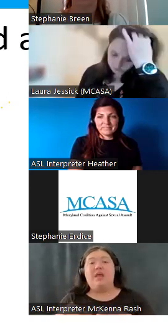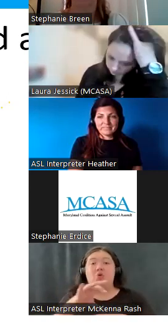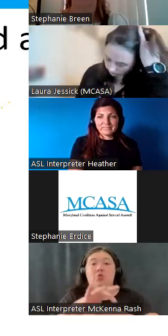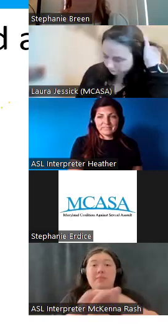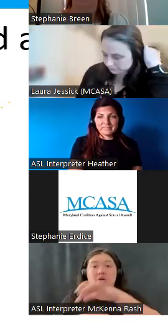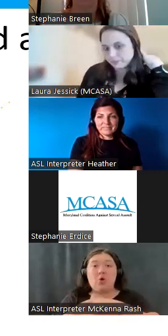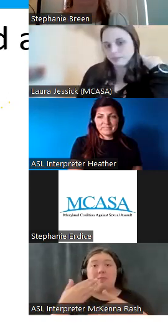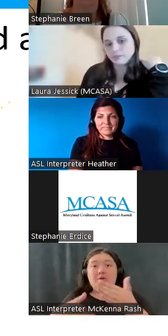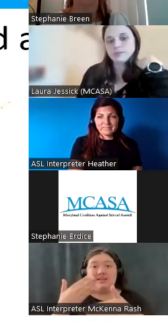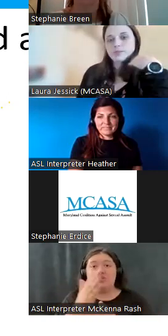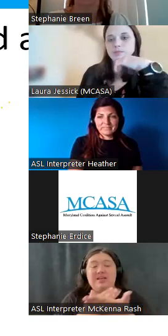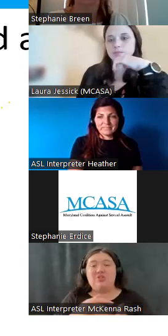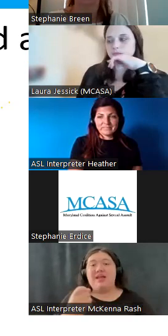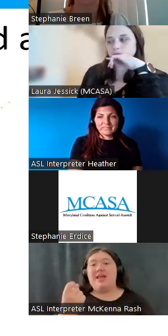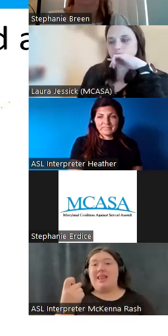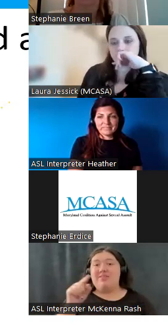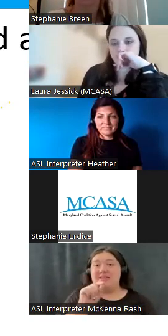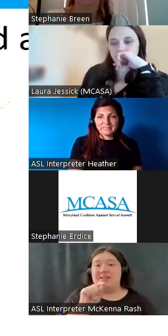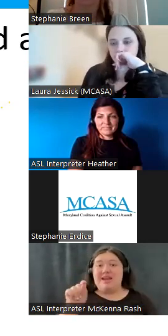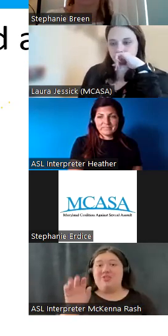Section 11-926.